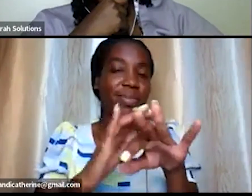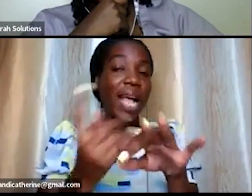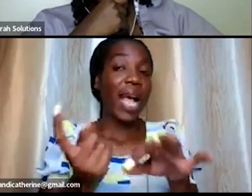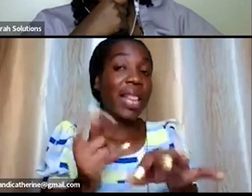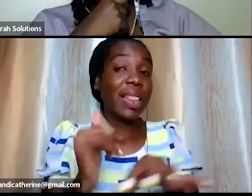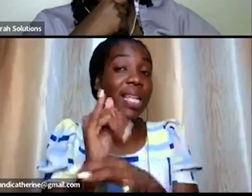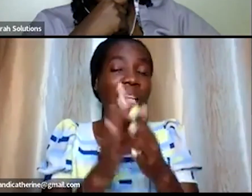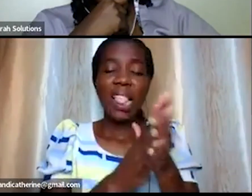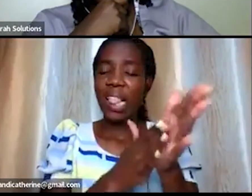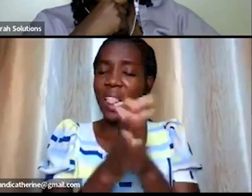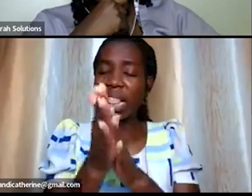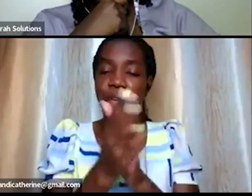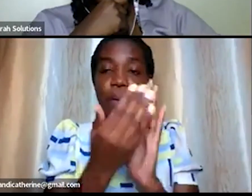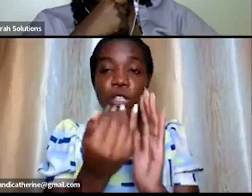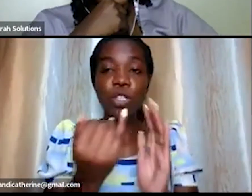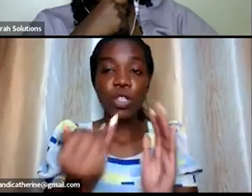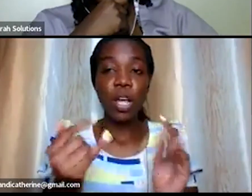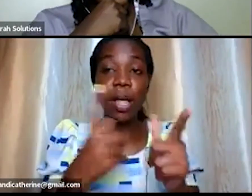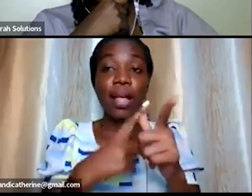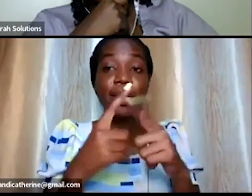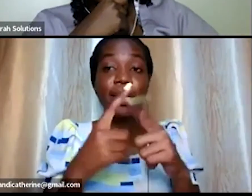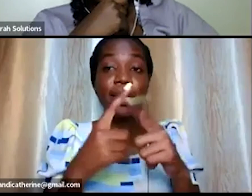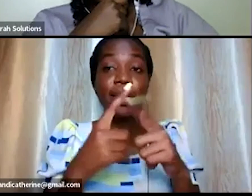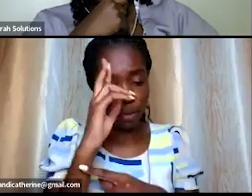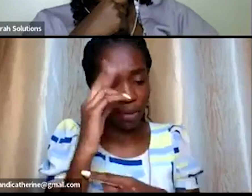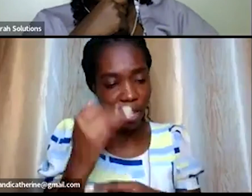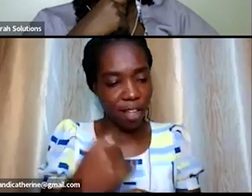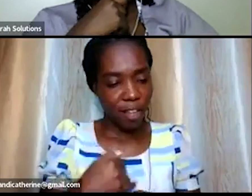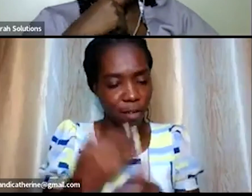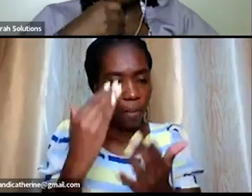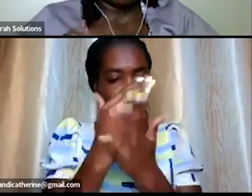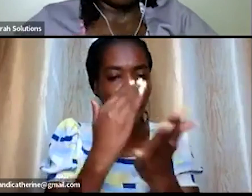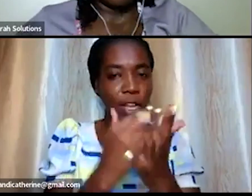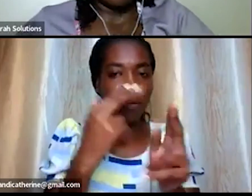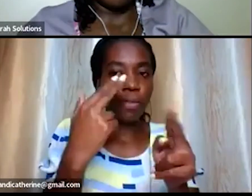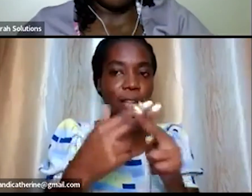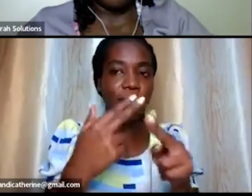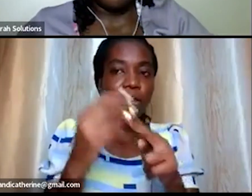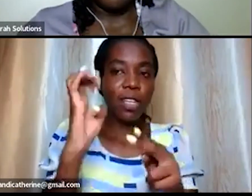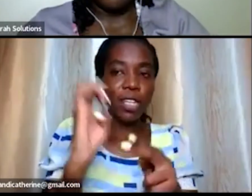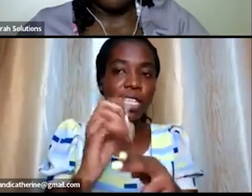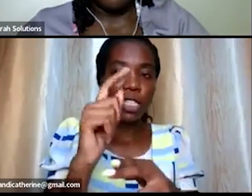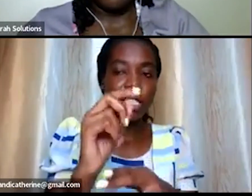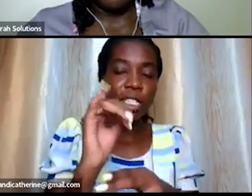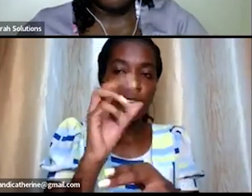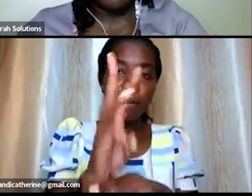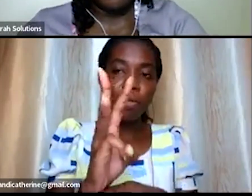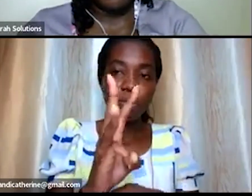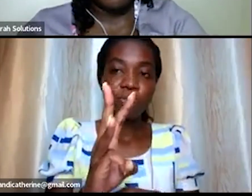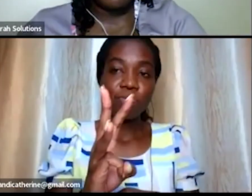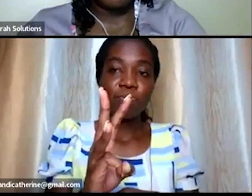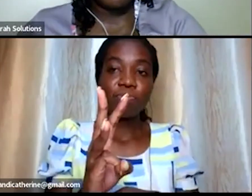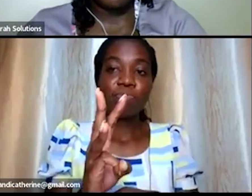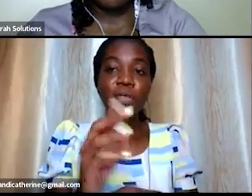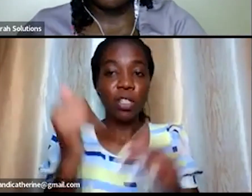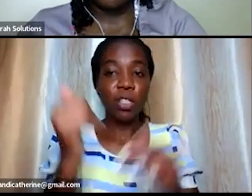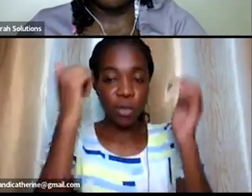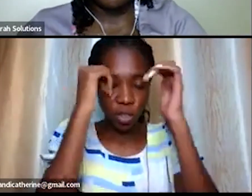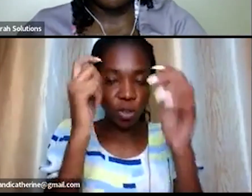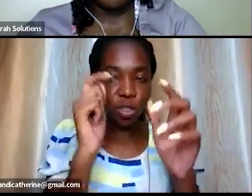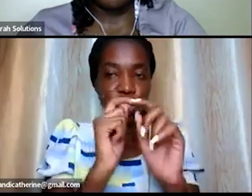about kids. And I remember we had a program called ETW, that is Education Tuition Waiver, where the university